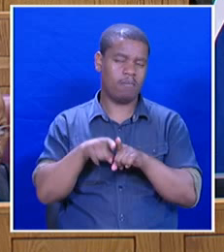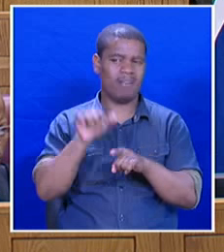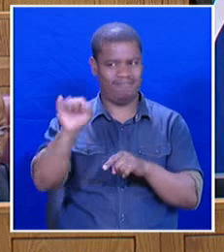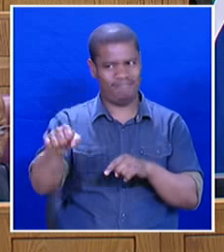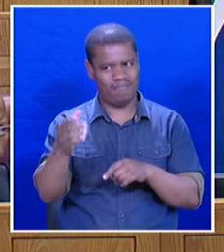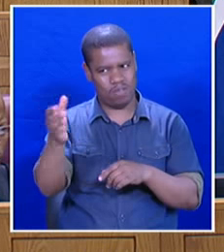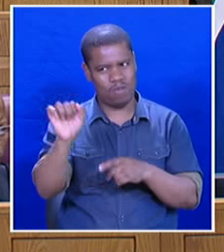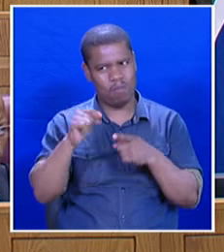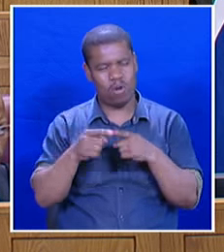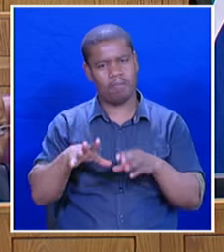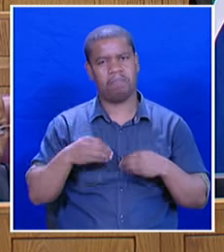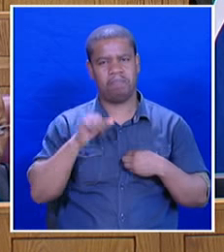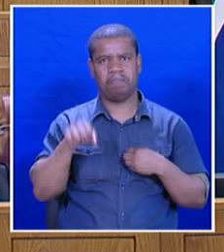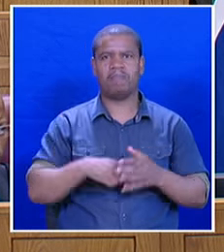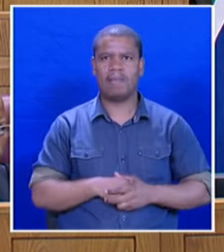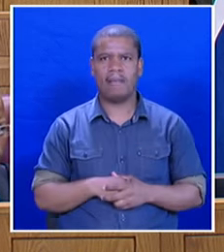ma'am.